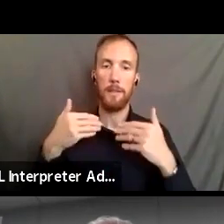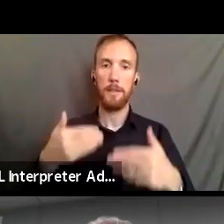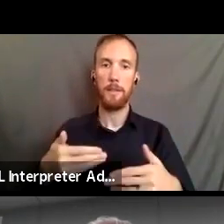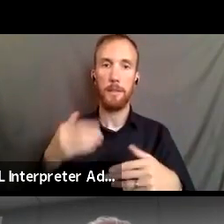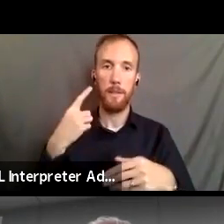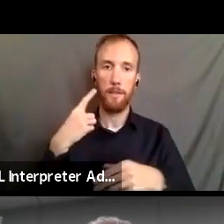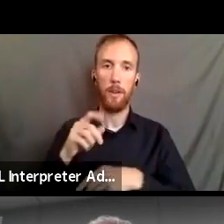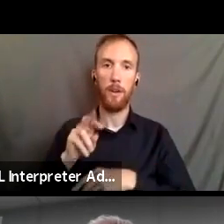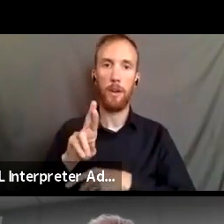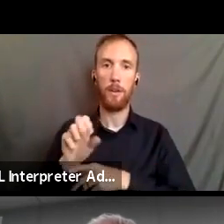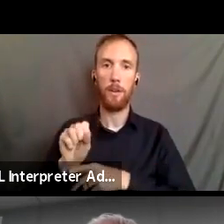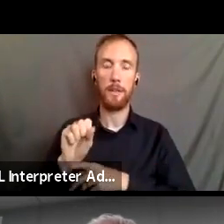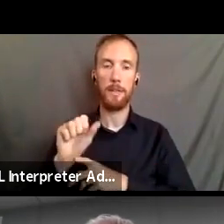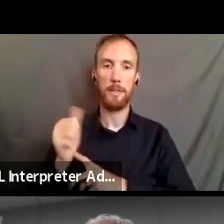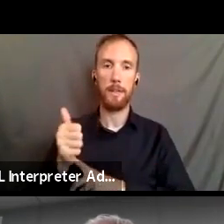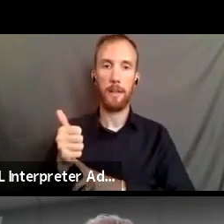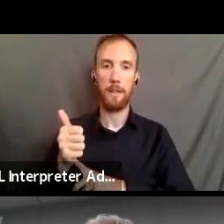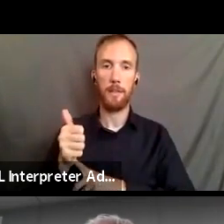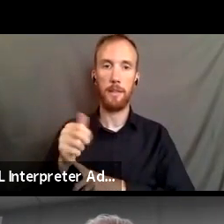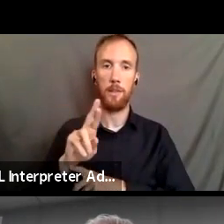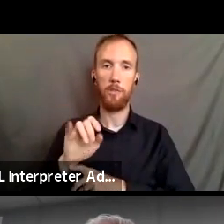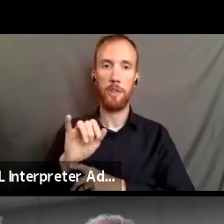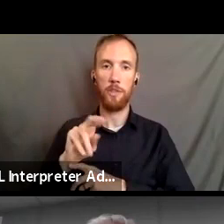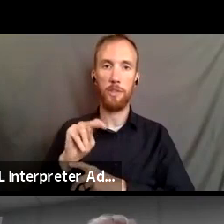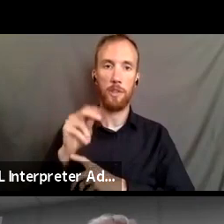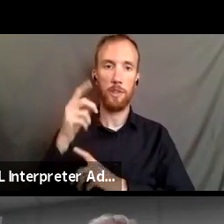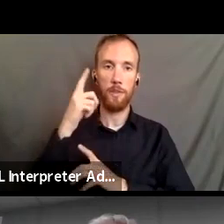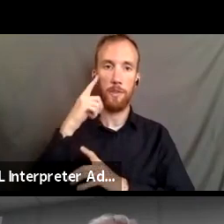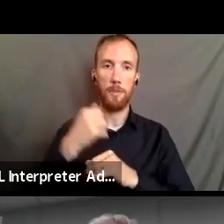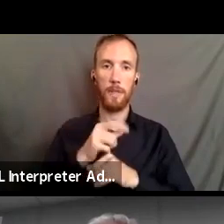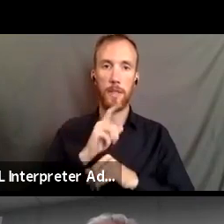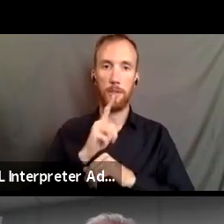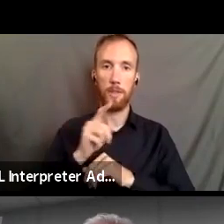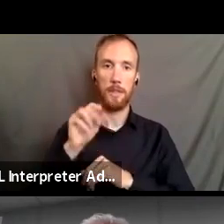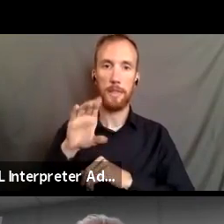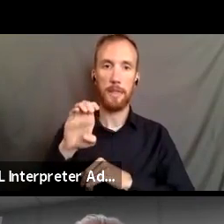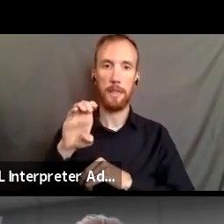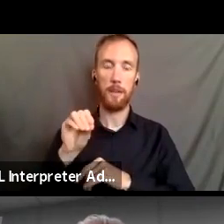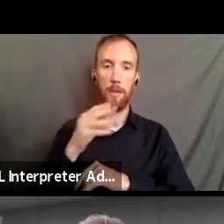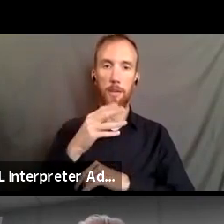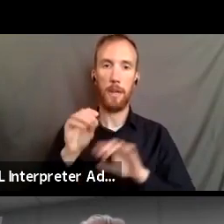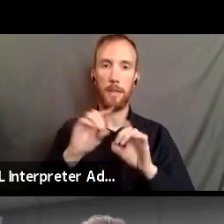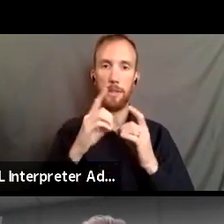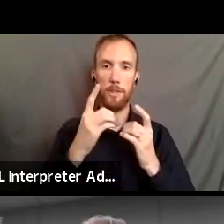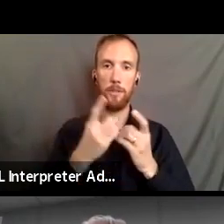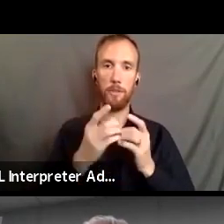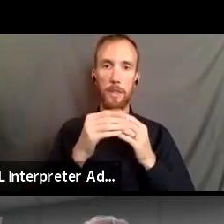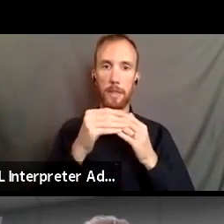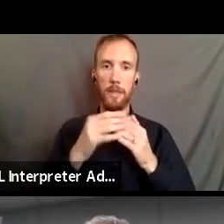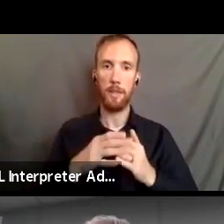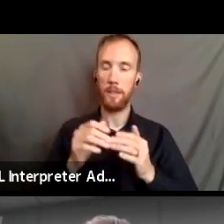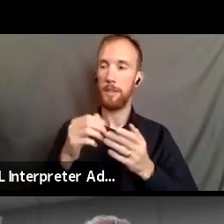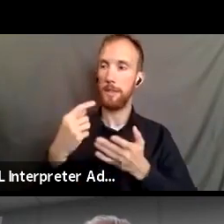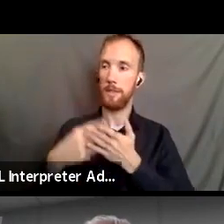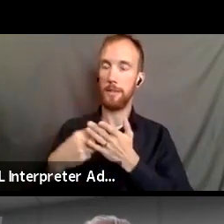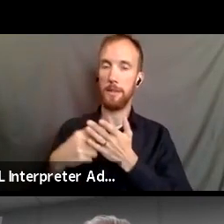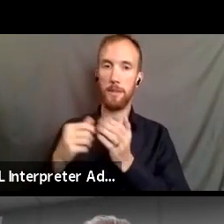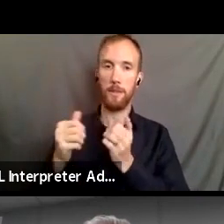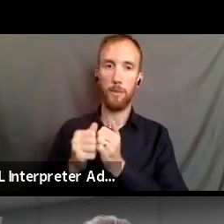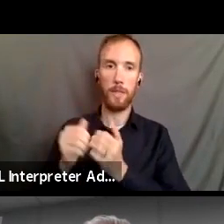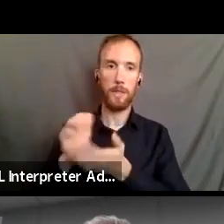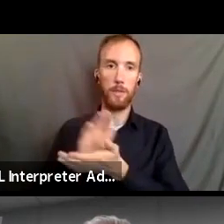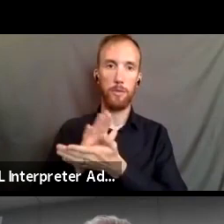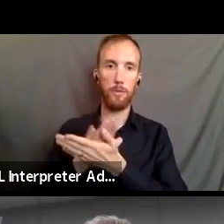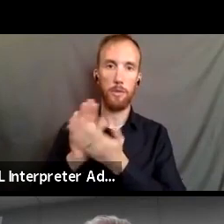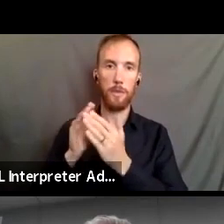rs10 for the resolution to ensure that the ceo and district leaders in consultation with school communities identify and recommend an